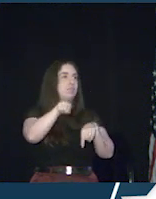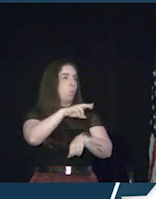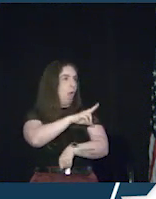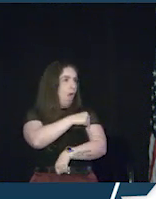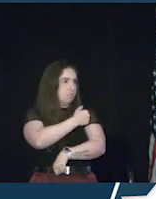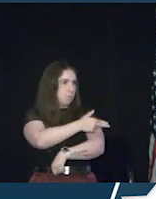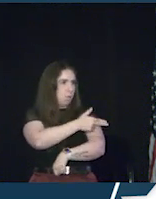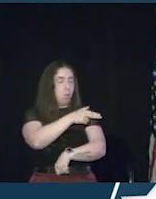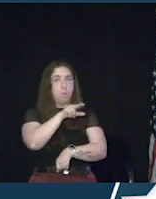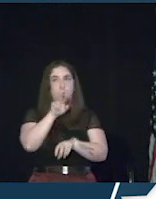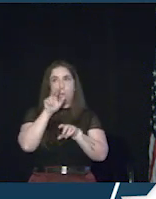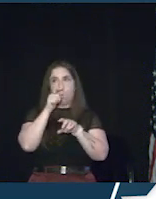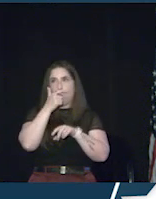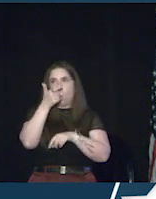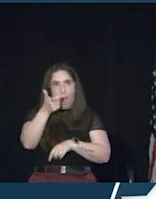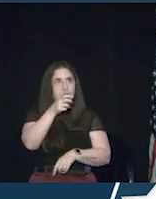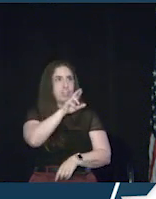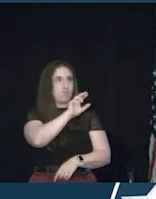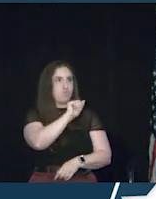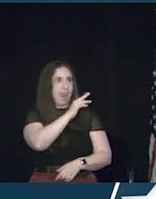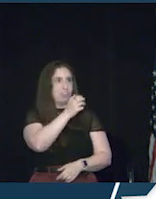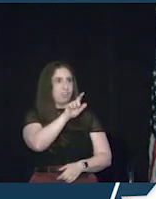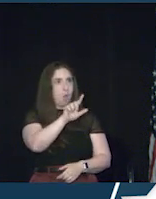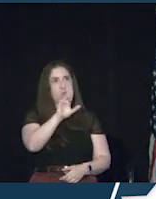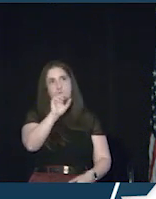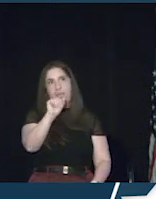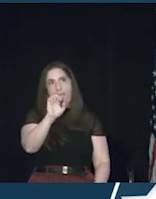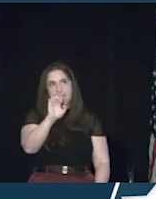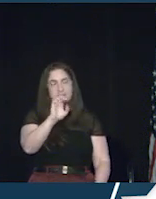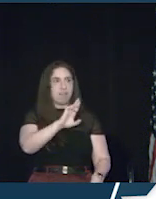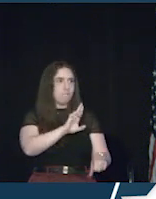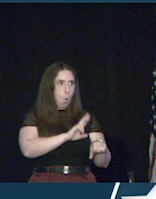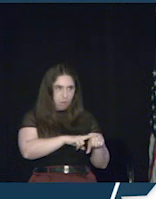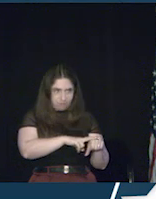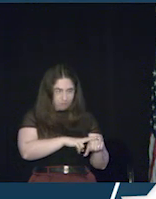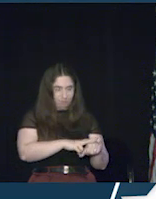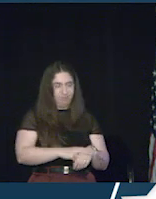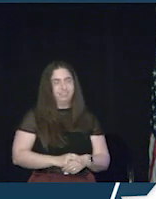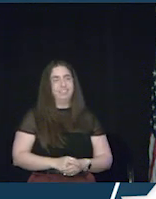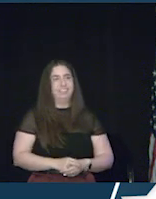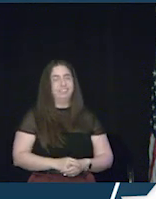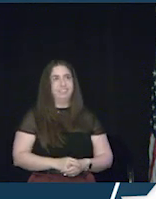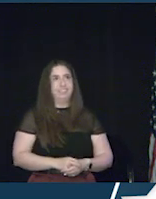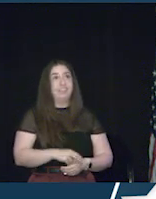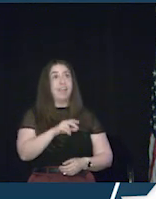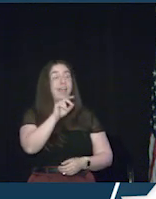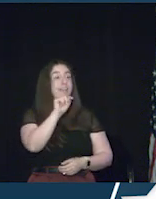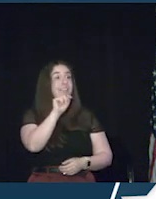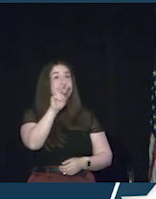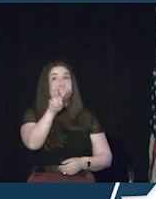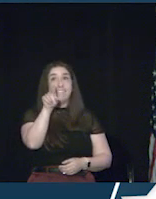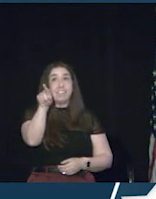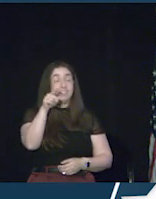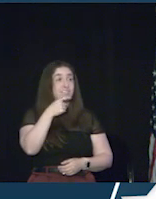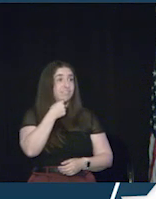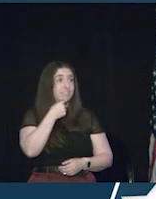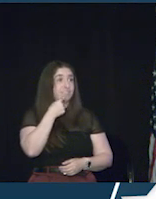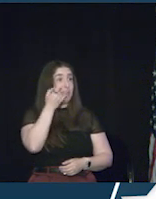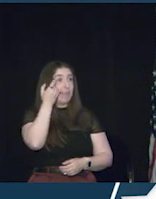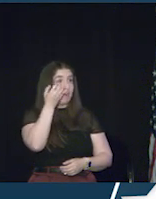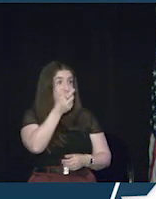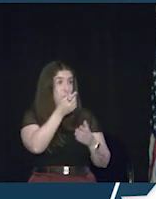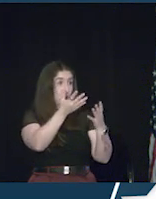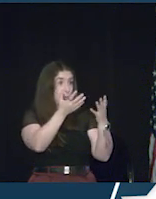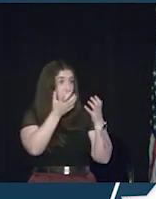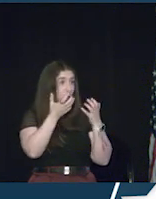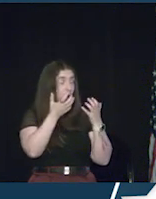hospital watching Rachel Ray. Of course, the TV said, if you